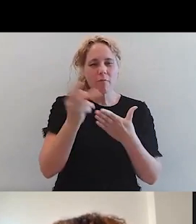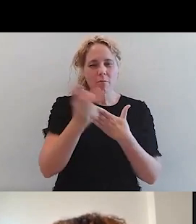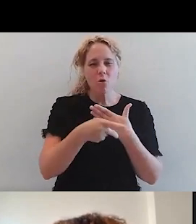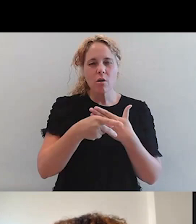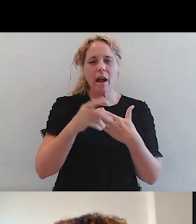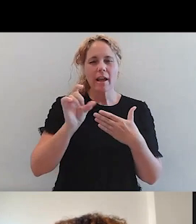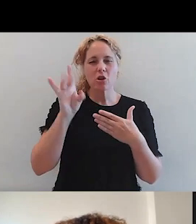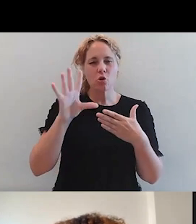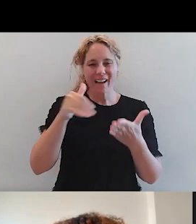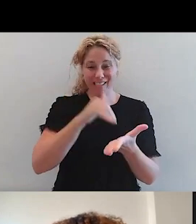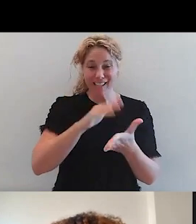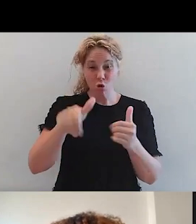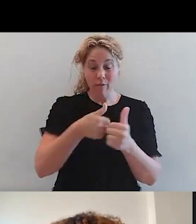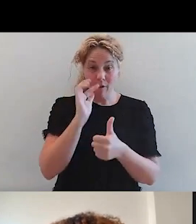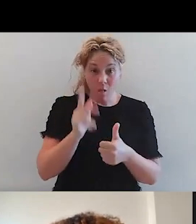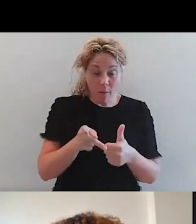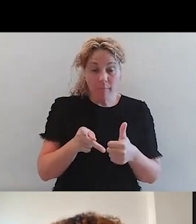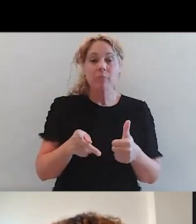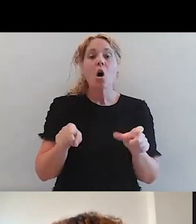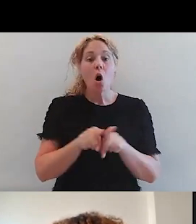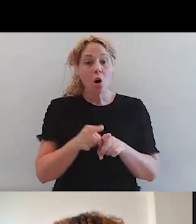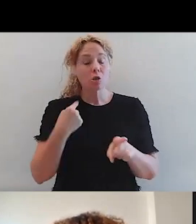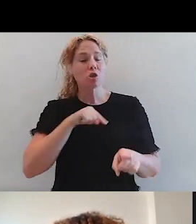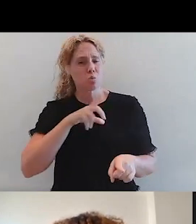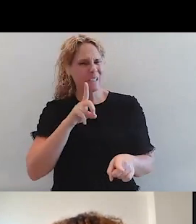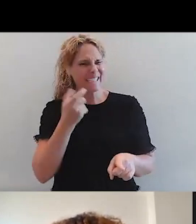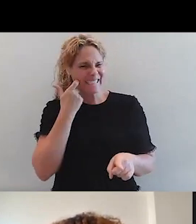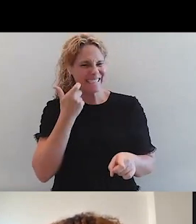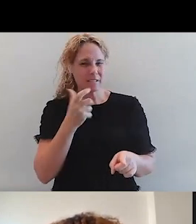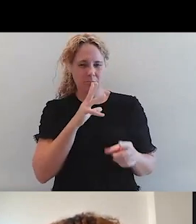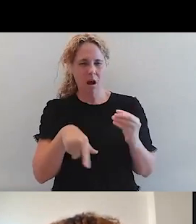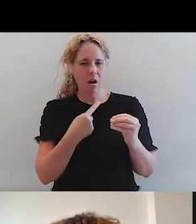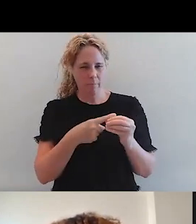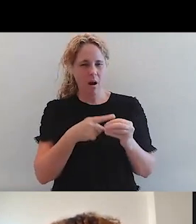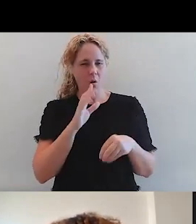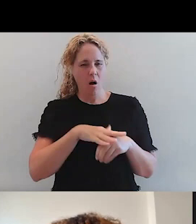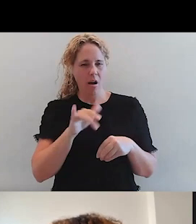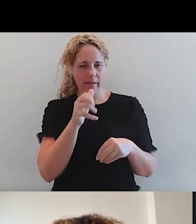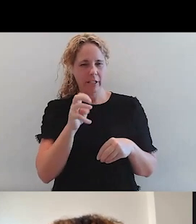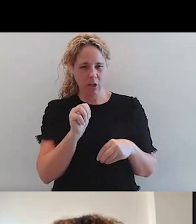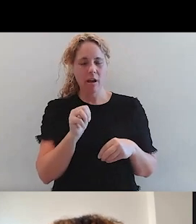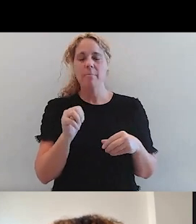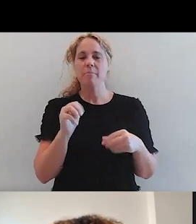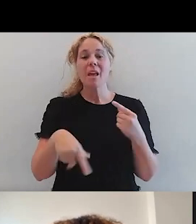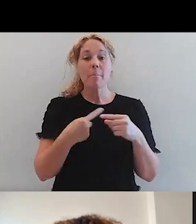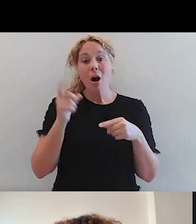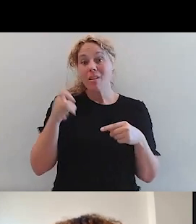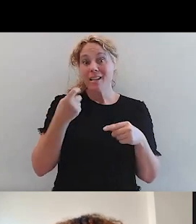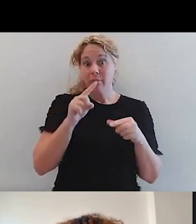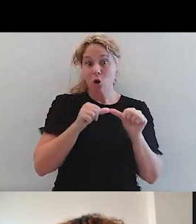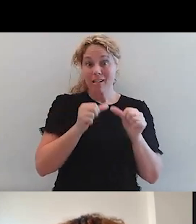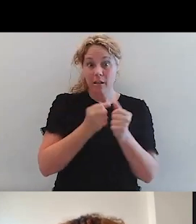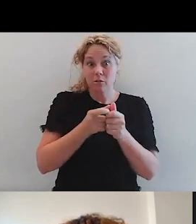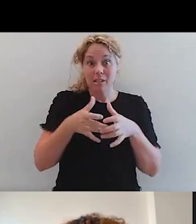follow-up. And then finally, we did talk about this on a recent crisis jam, but really the need for the continued expansion of